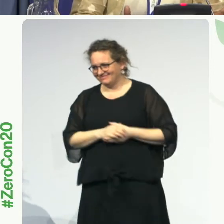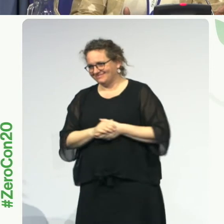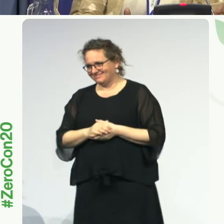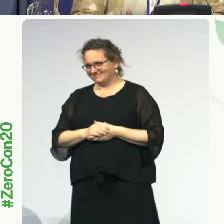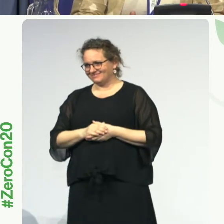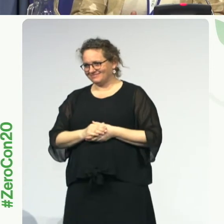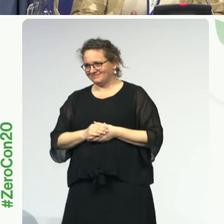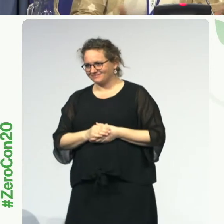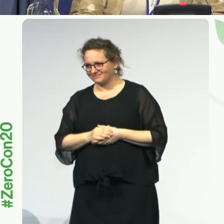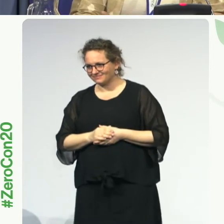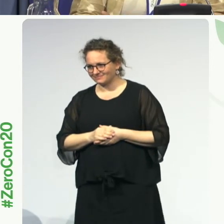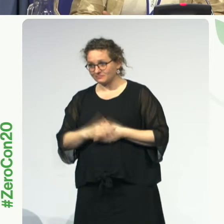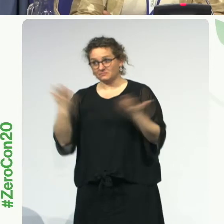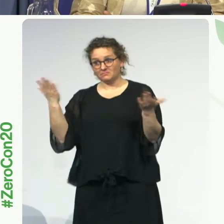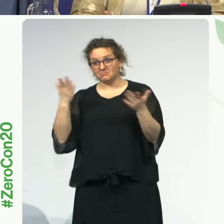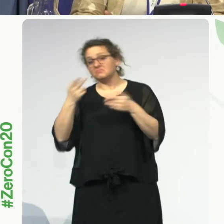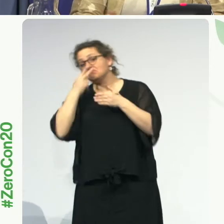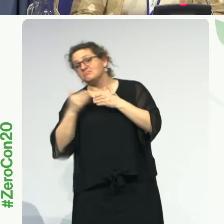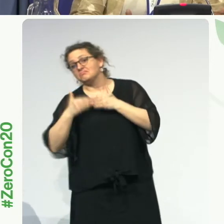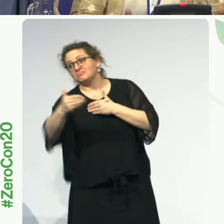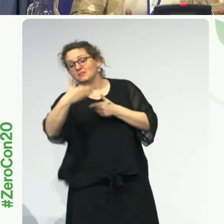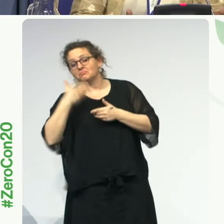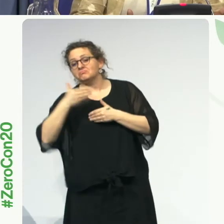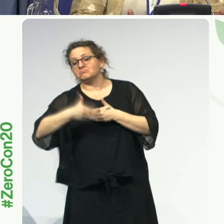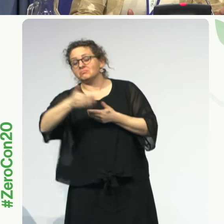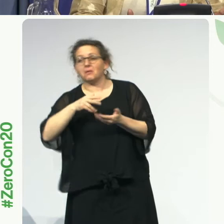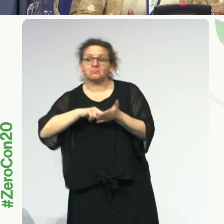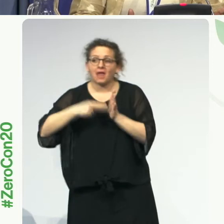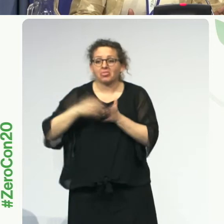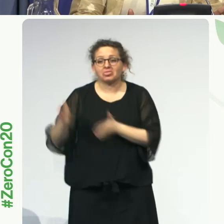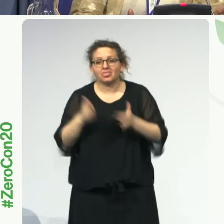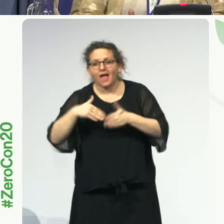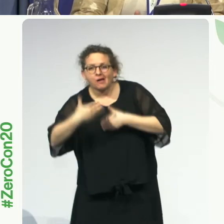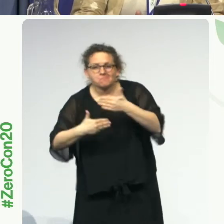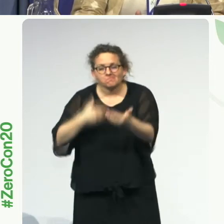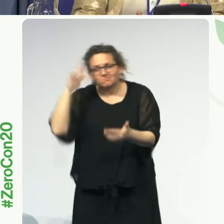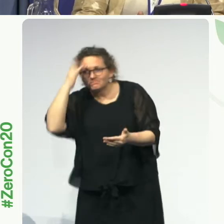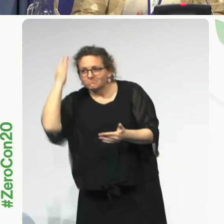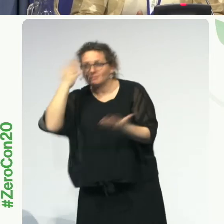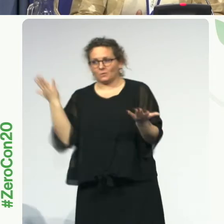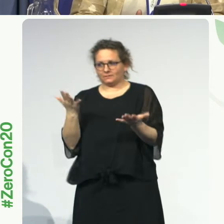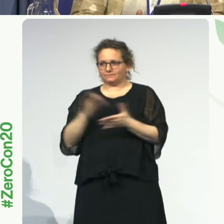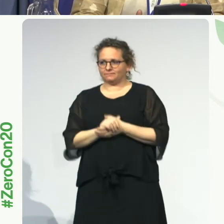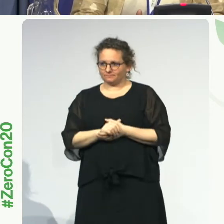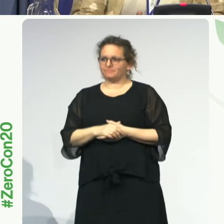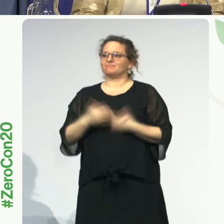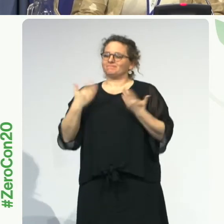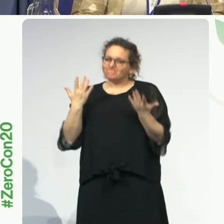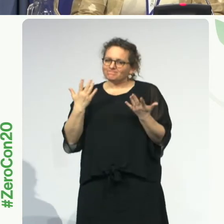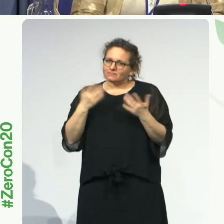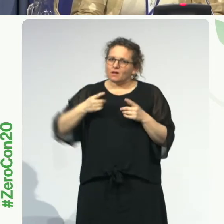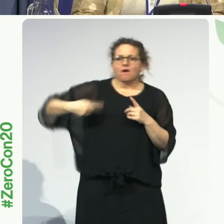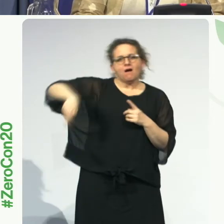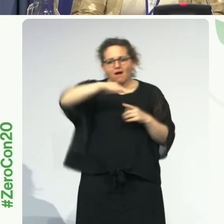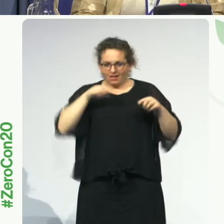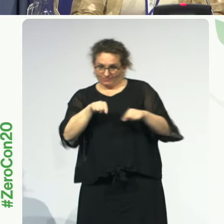Our next steps to be more inclusive in education. Advocacy remains a priority in our work to ensure